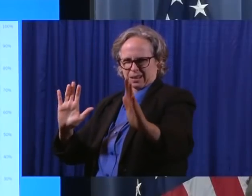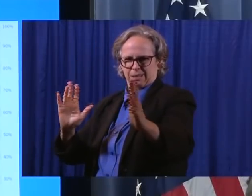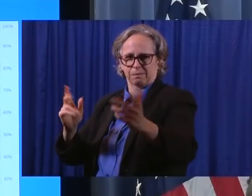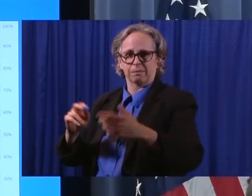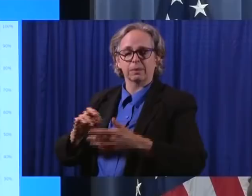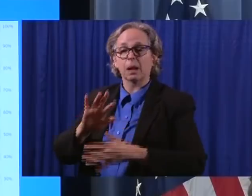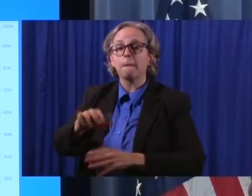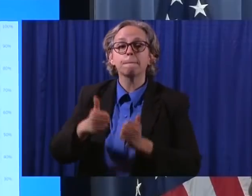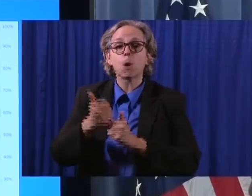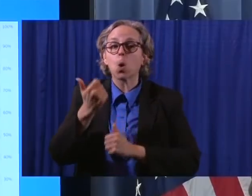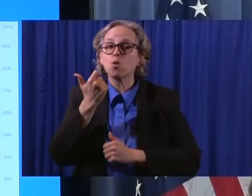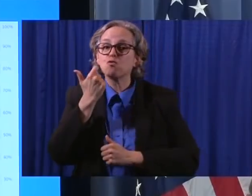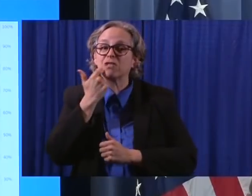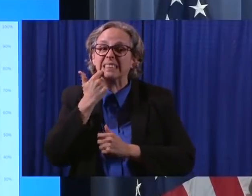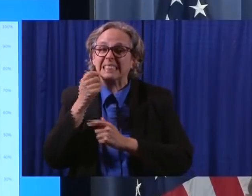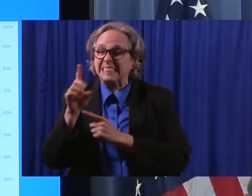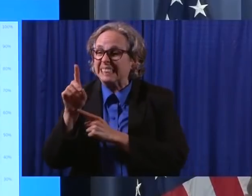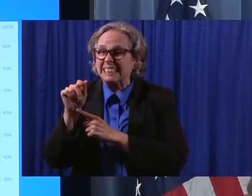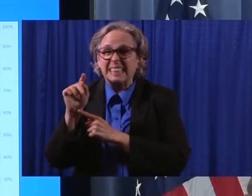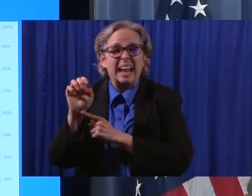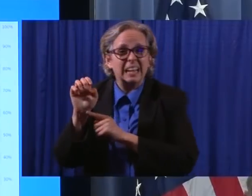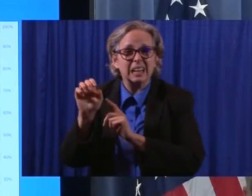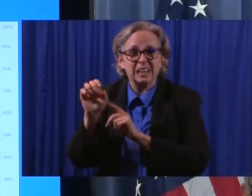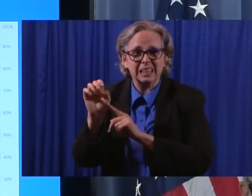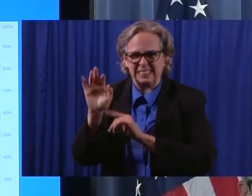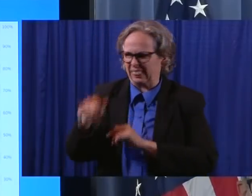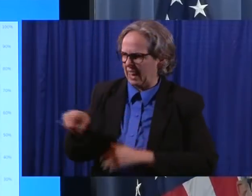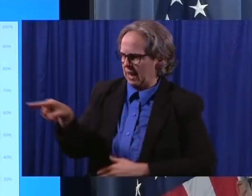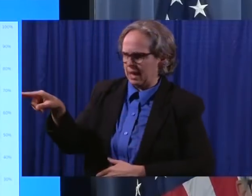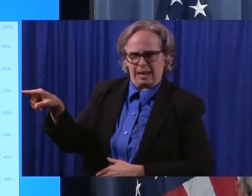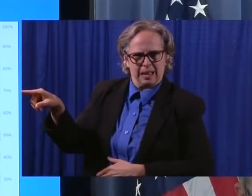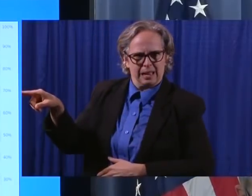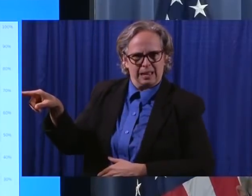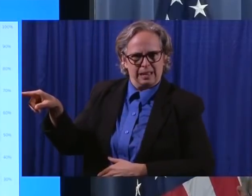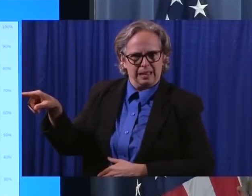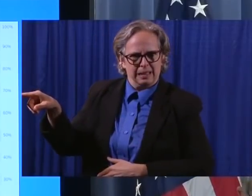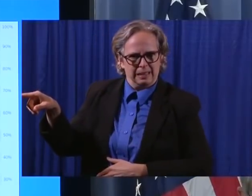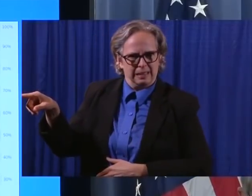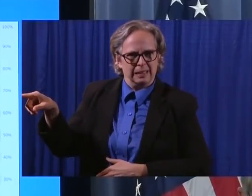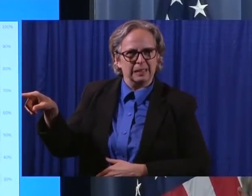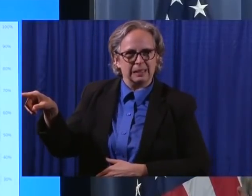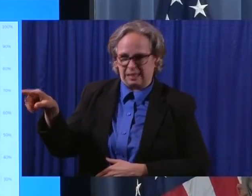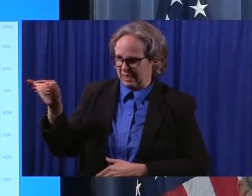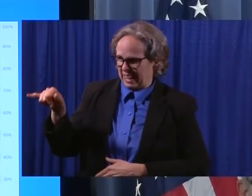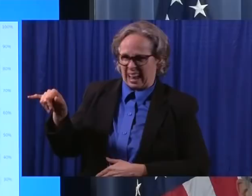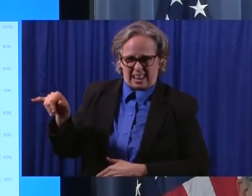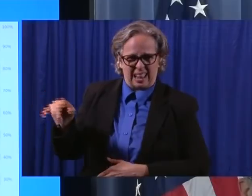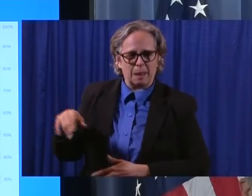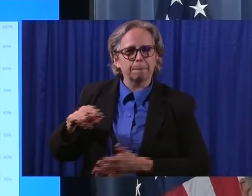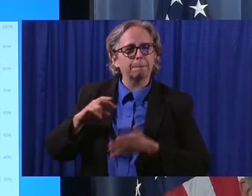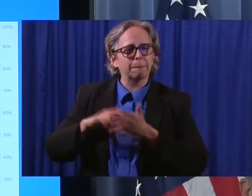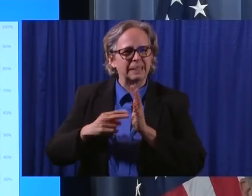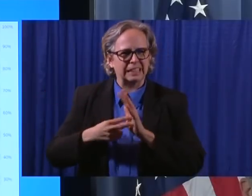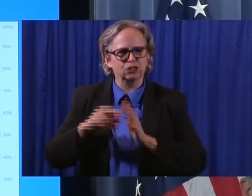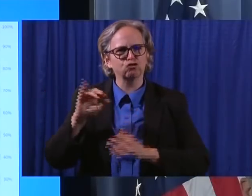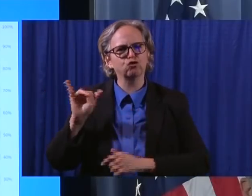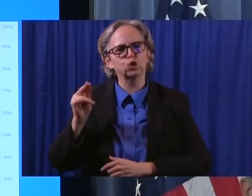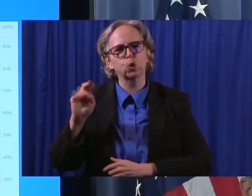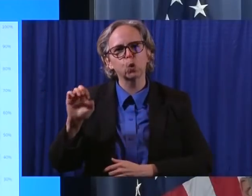date, this is actually dated for tests on the 23rd of